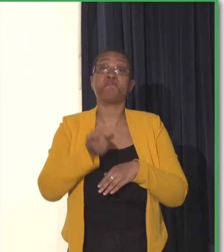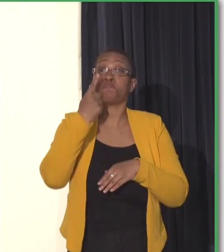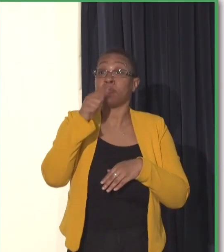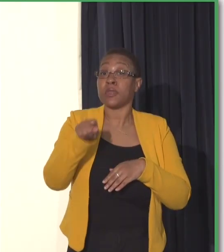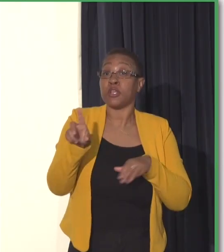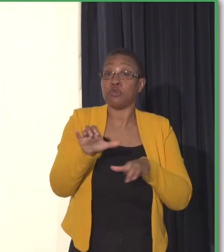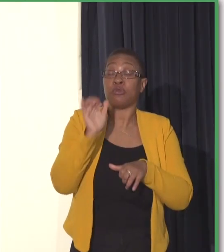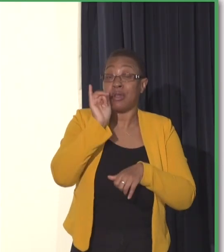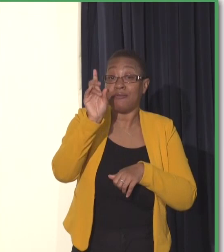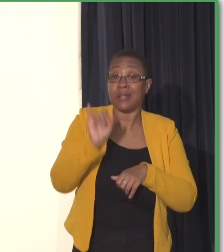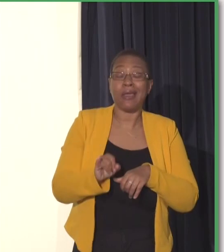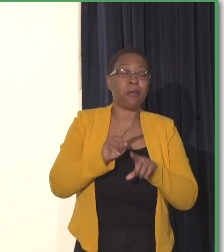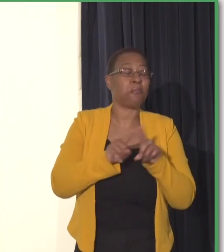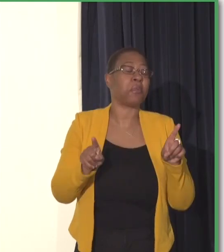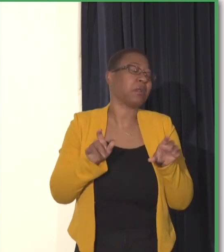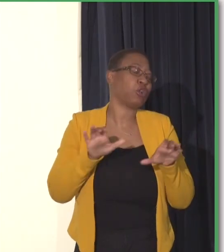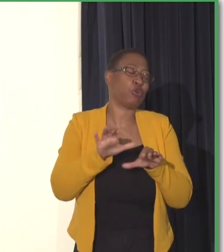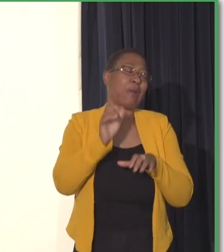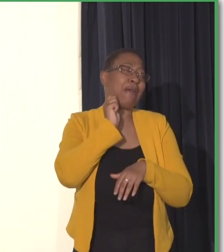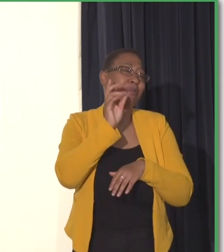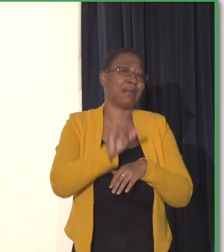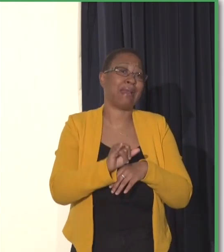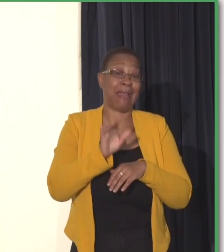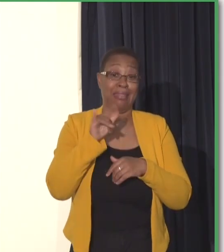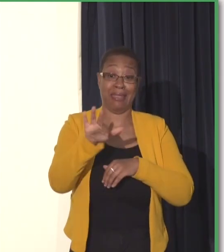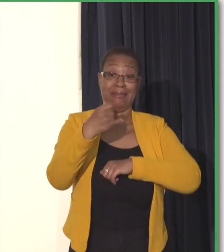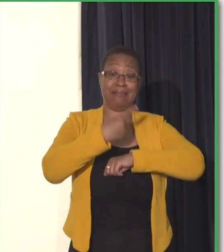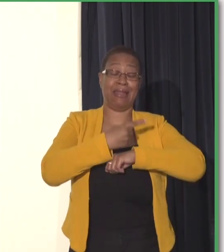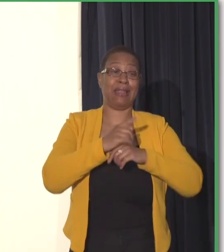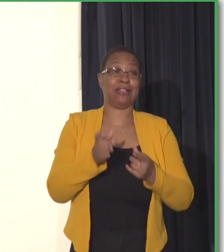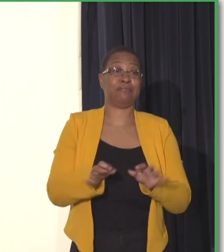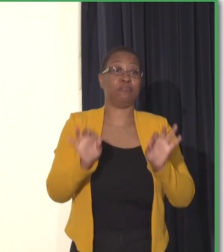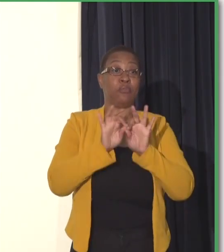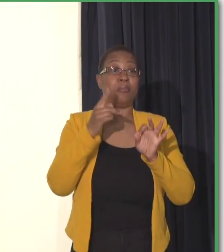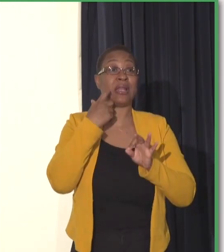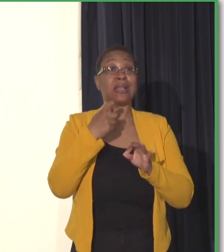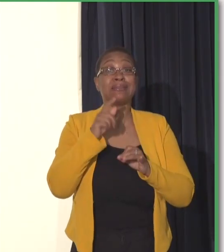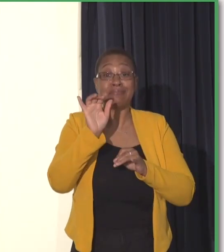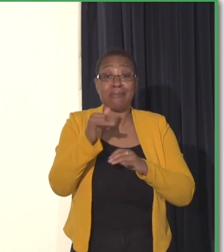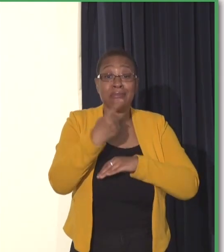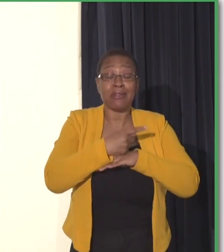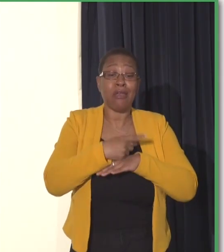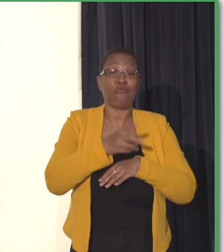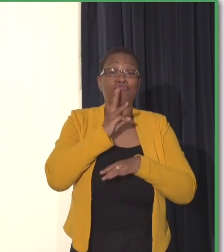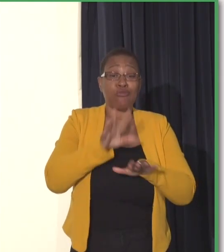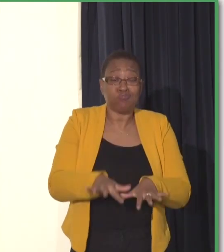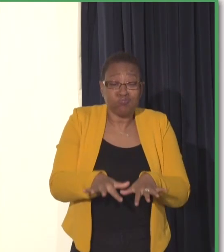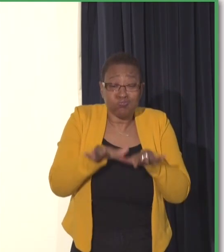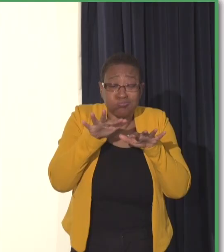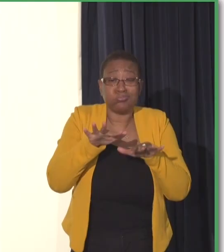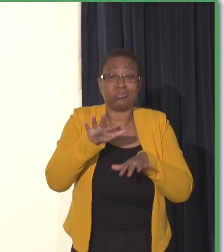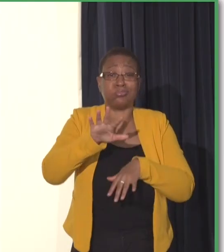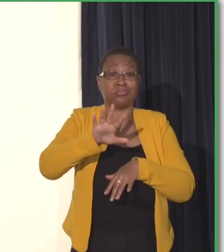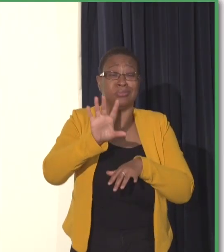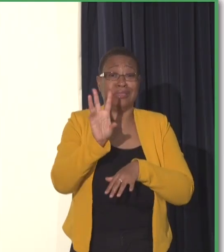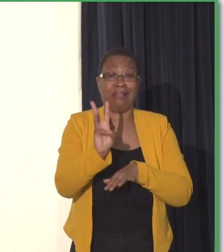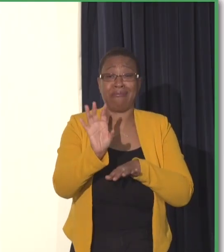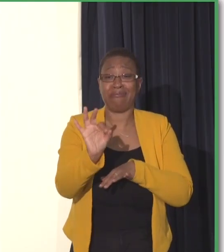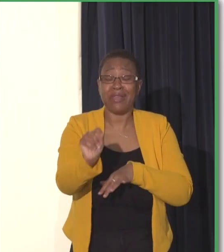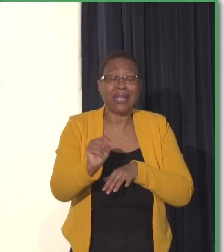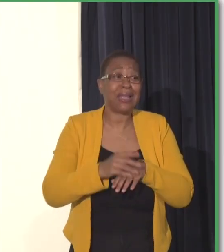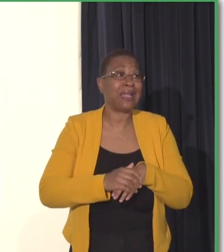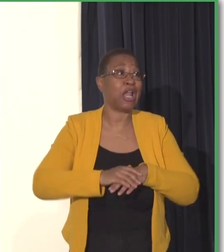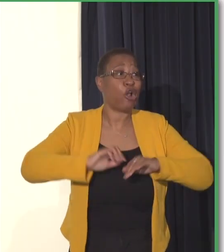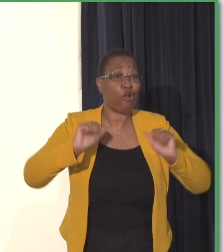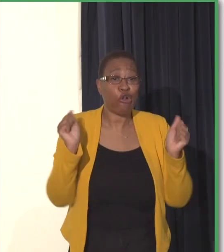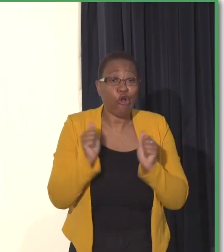risked their lives through water, risking hypothermia, pneumonia, carrying people out. That story is